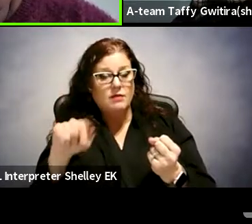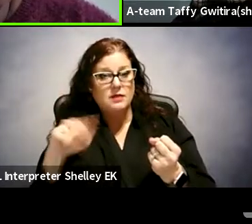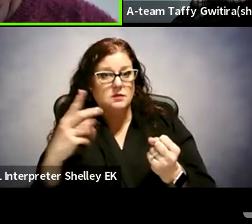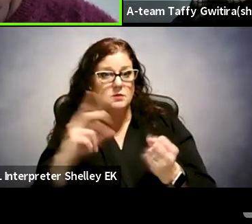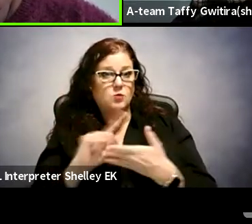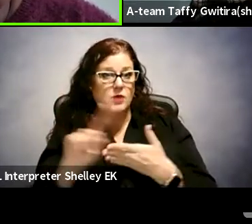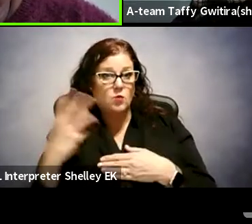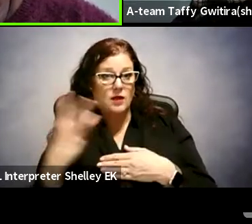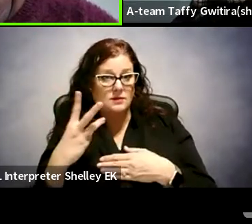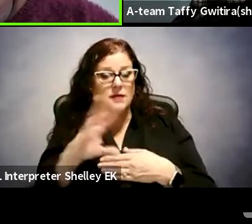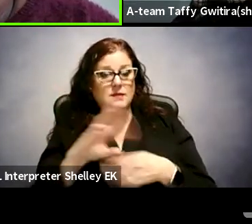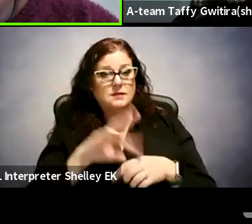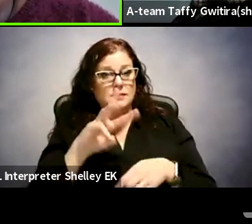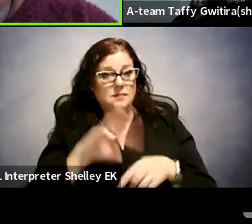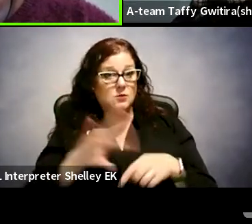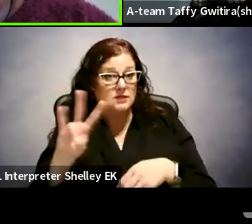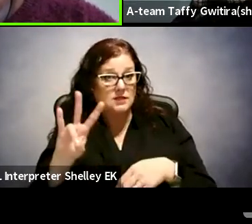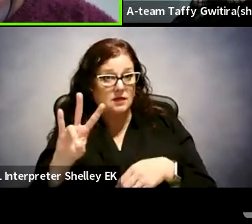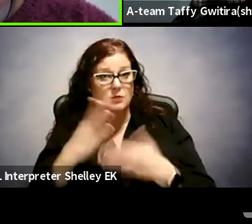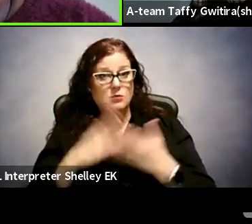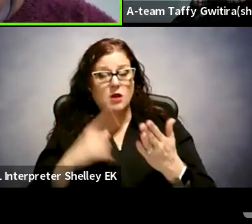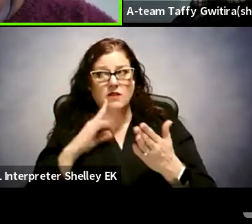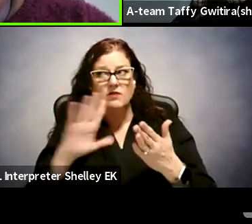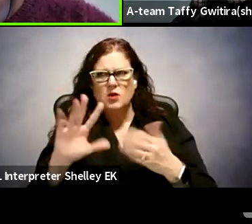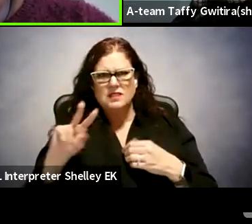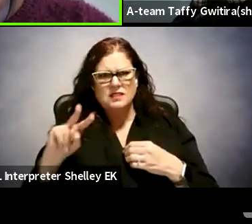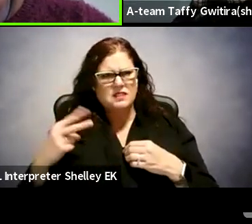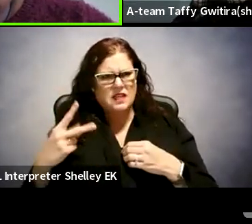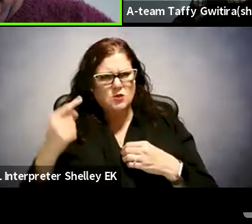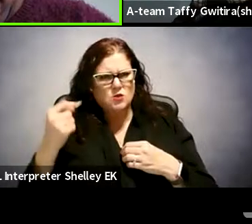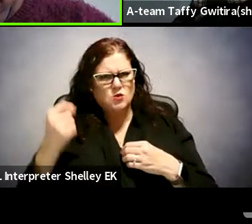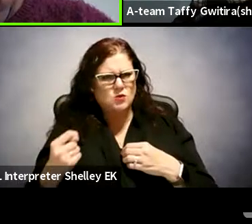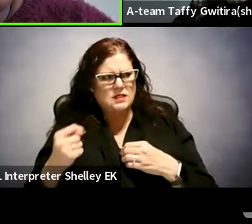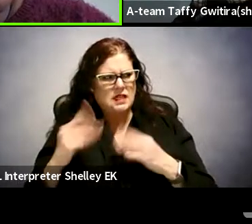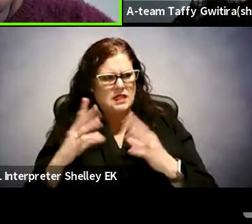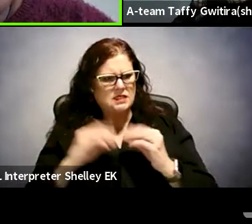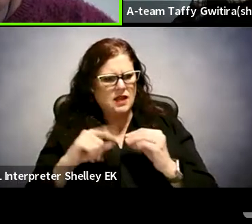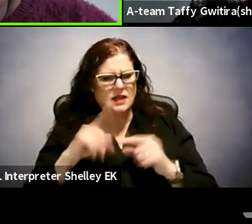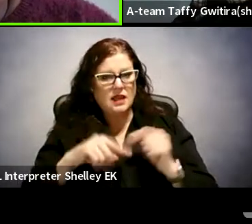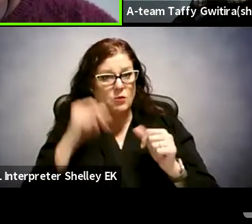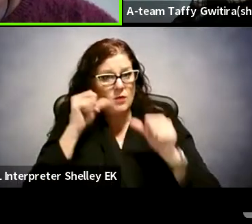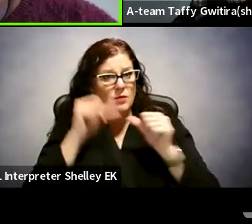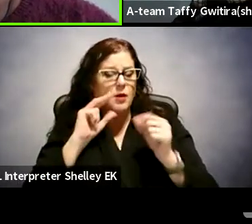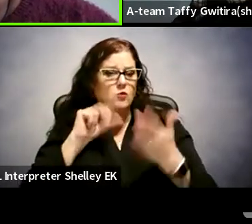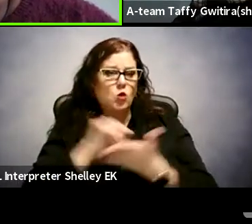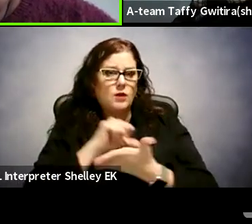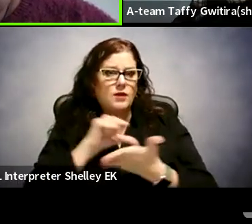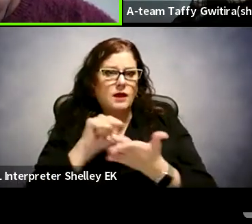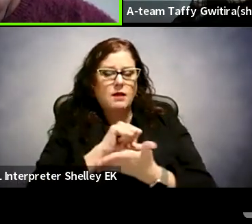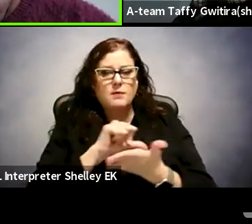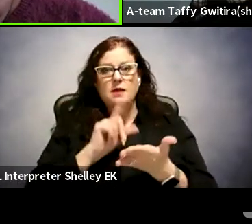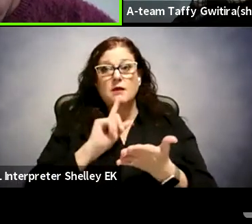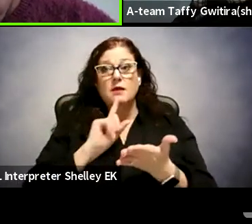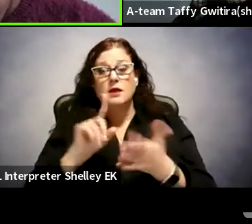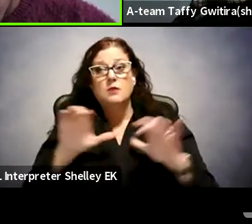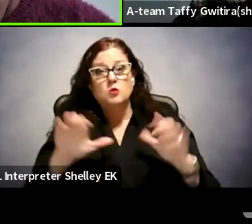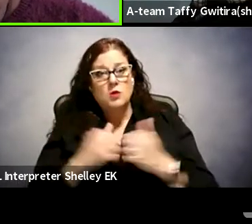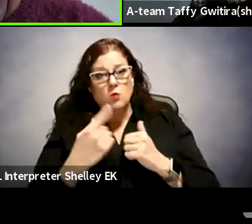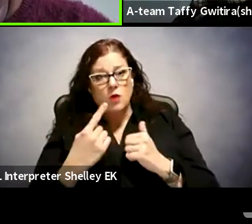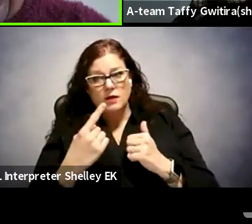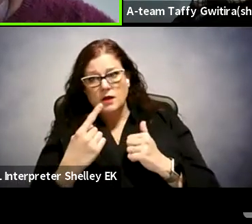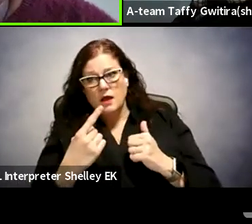as part of their what's it called, Second Tuesday series? I can't remember the name of the series. I have to look it up. So I actually am doing